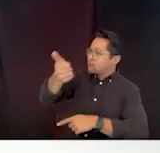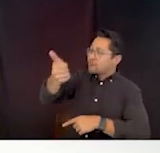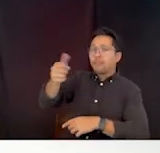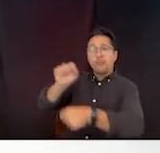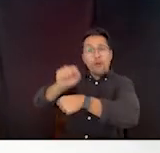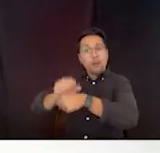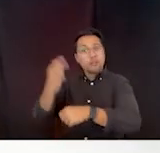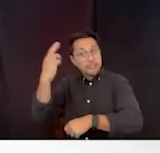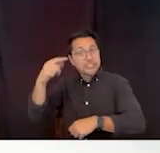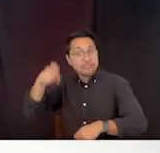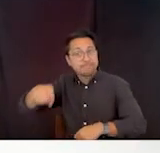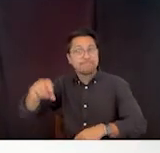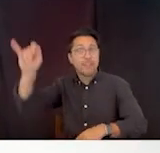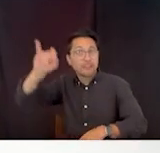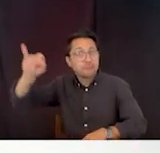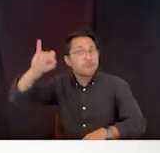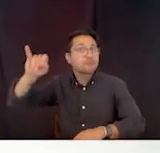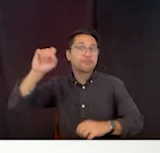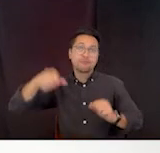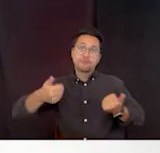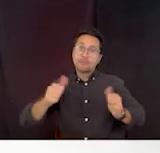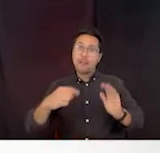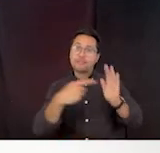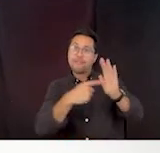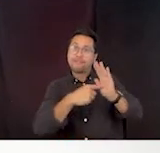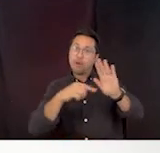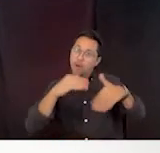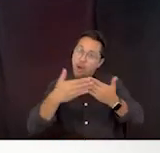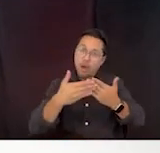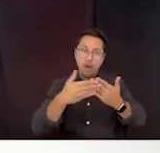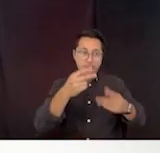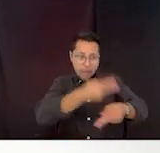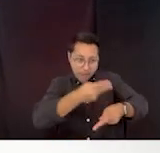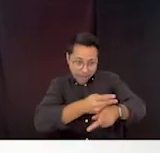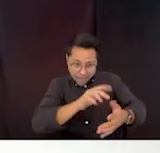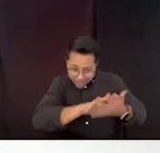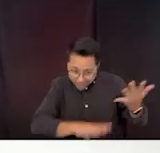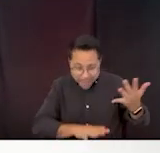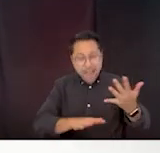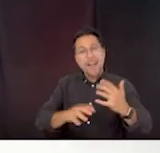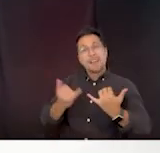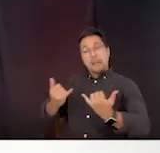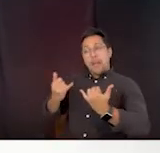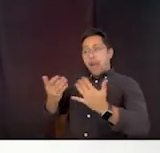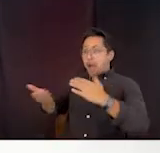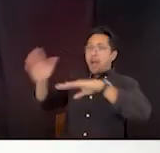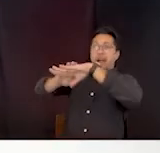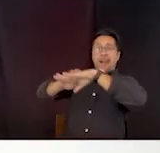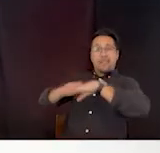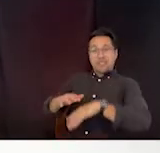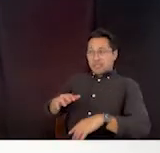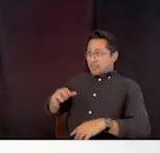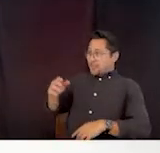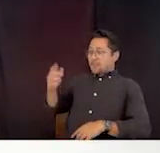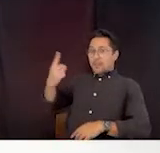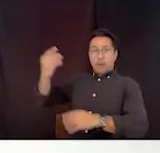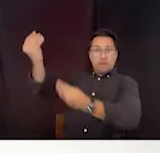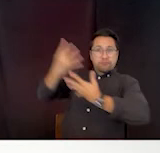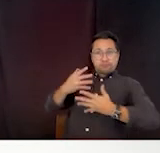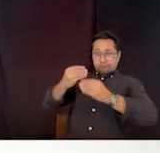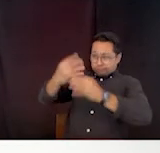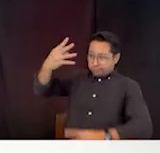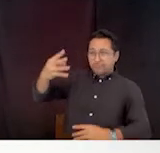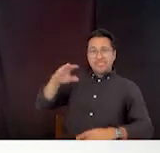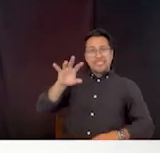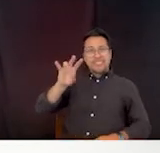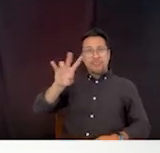have insurance to be able to afford all of the care for your child. And then on top of that, now you've been given 72 providers to call, and then every